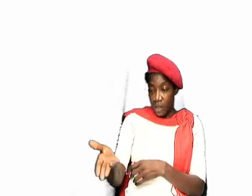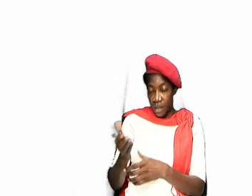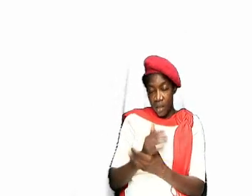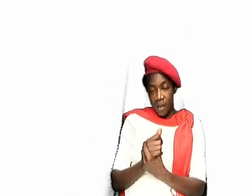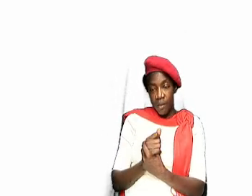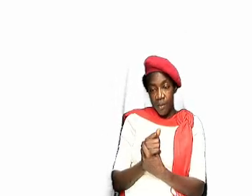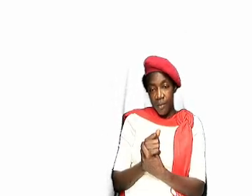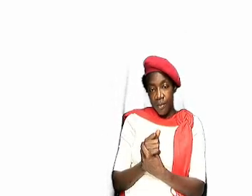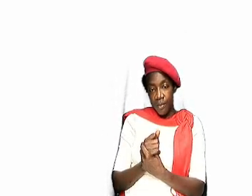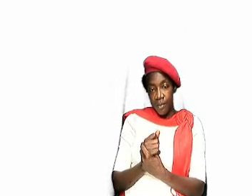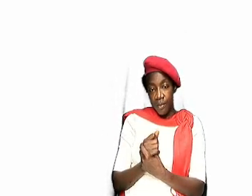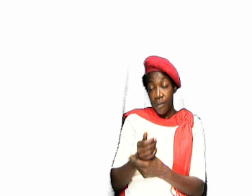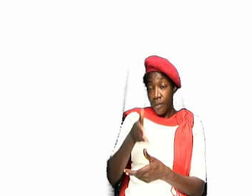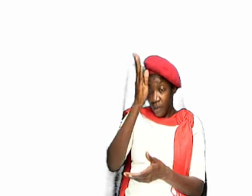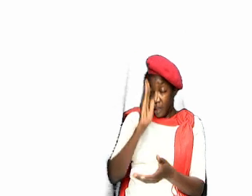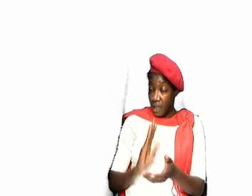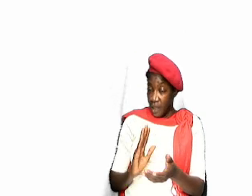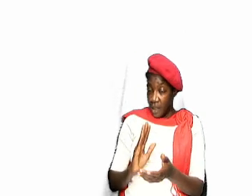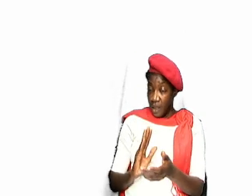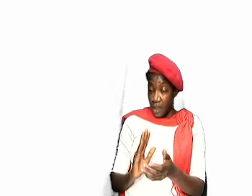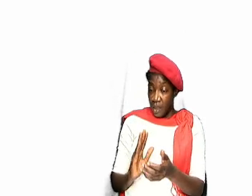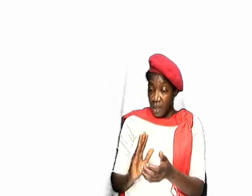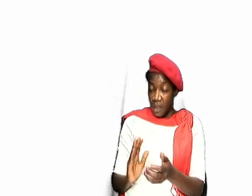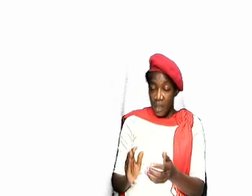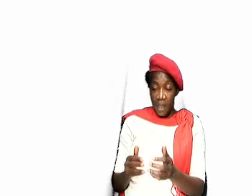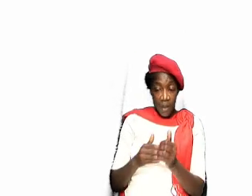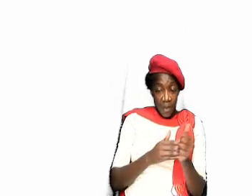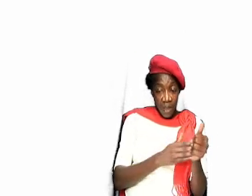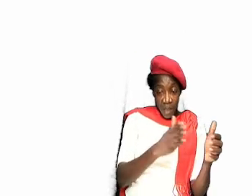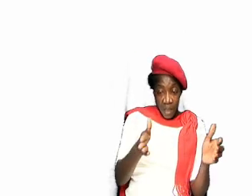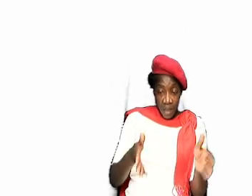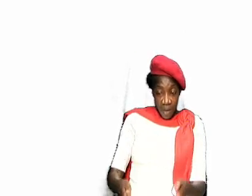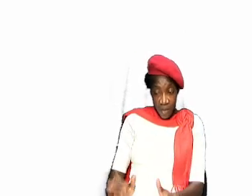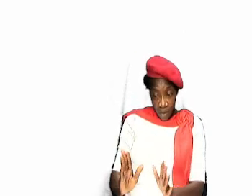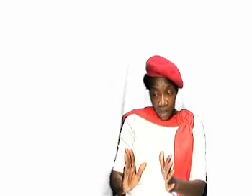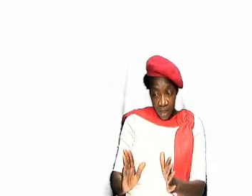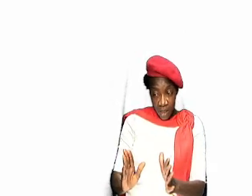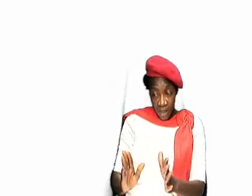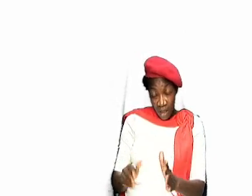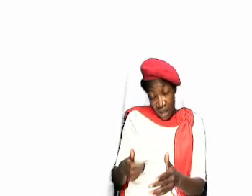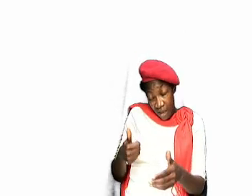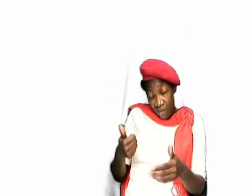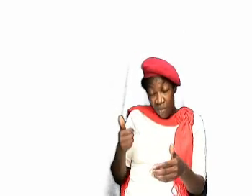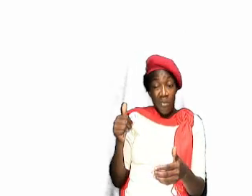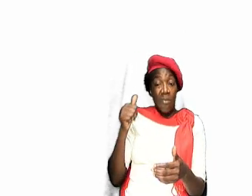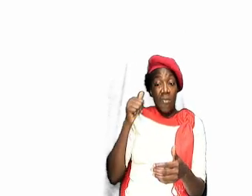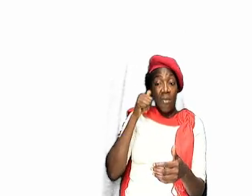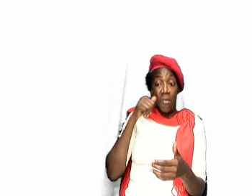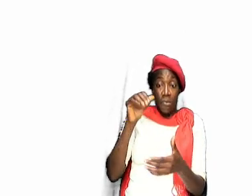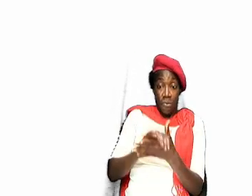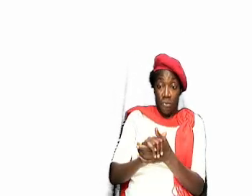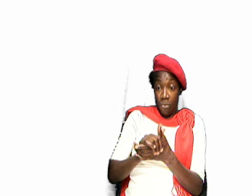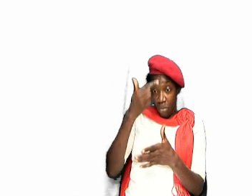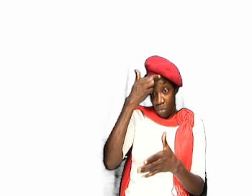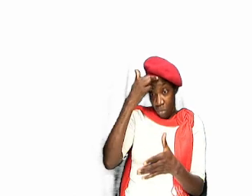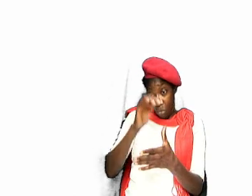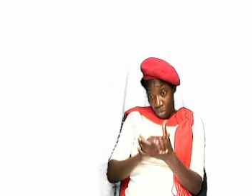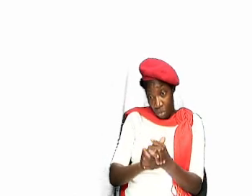and he will direct your path. If it's about a spouse,